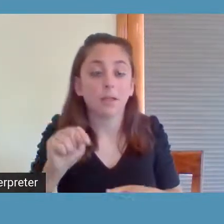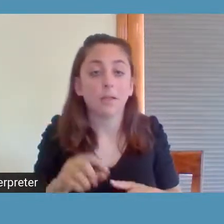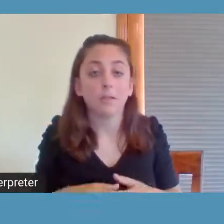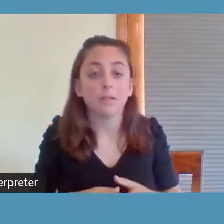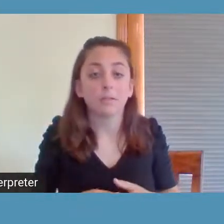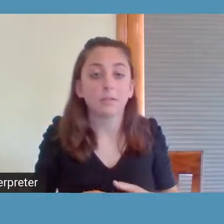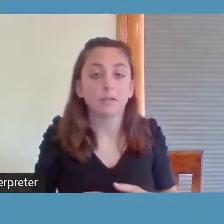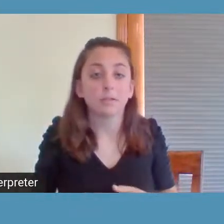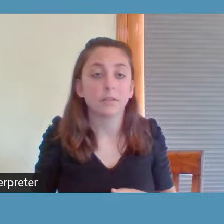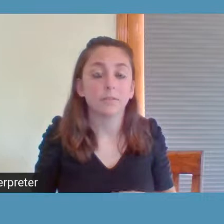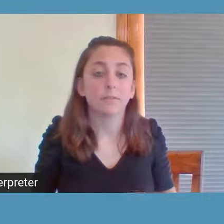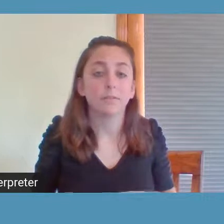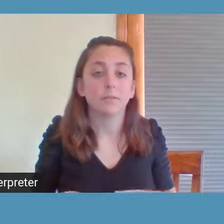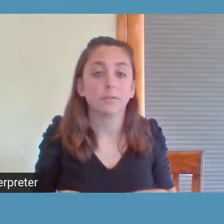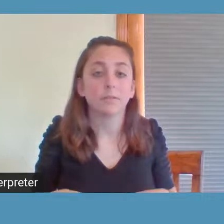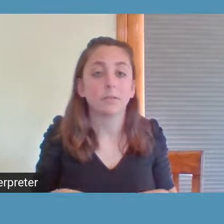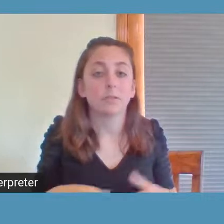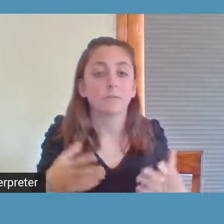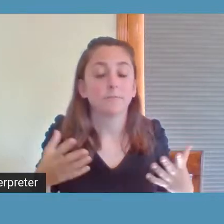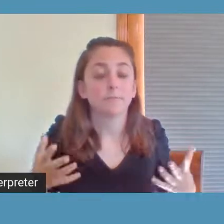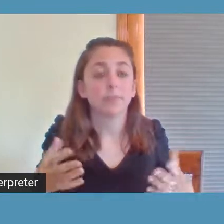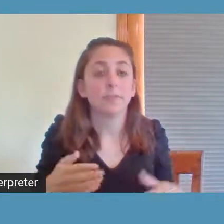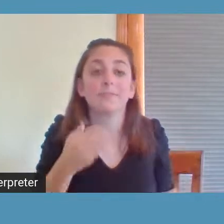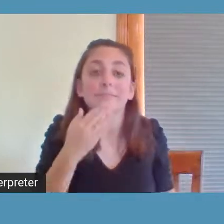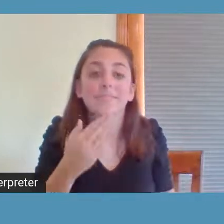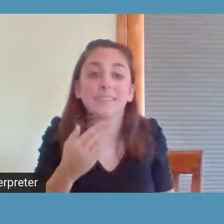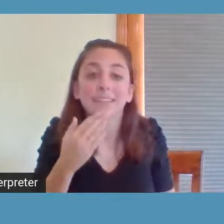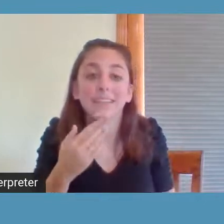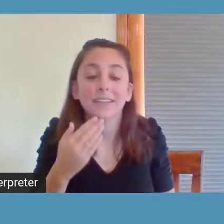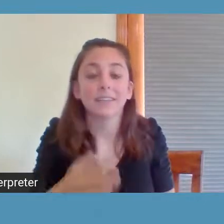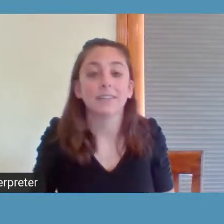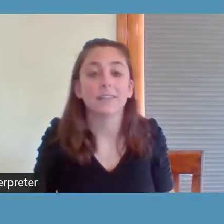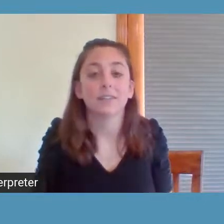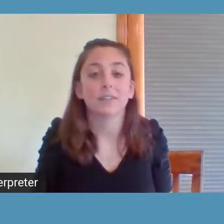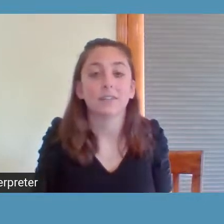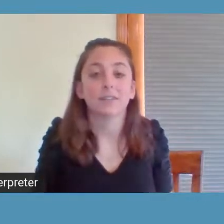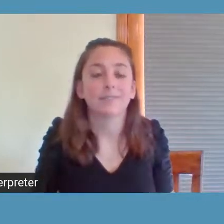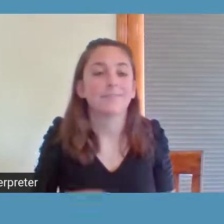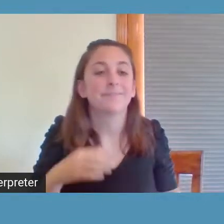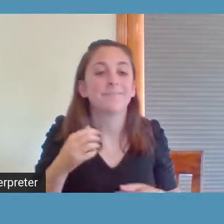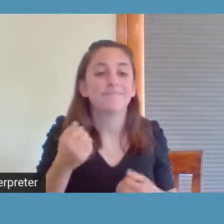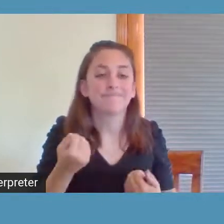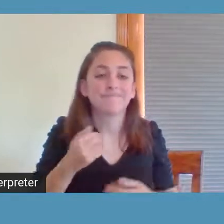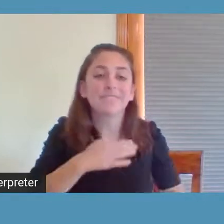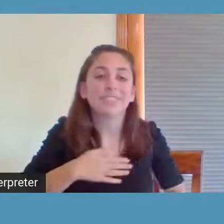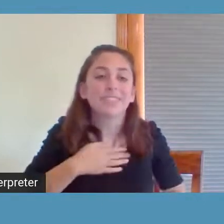that have done it before. So thank you again, and enjoy your week.